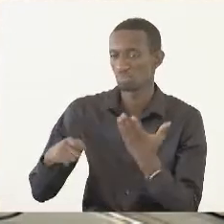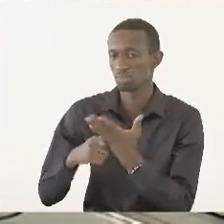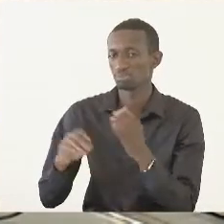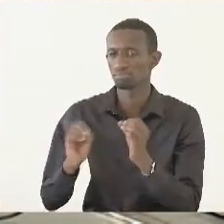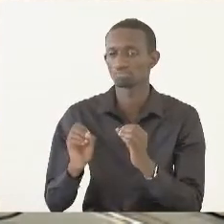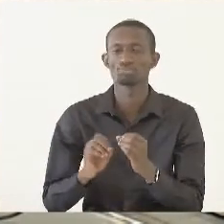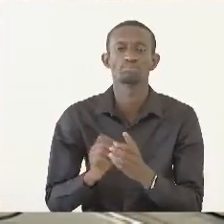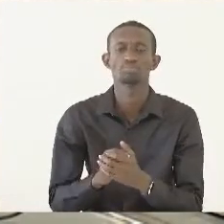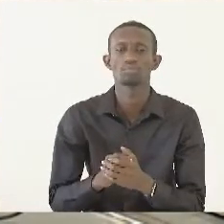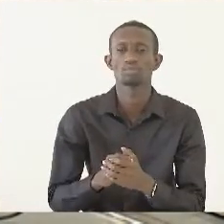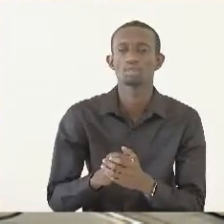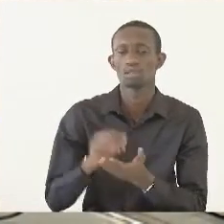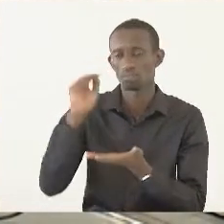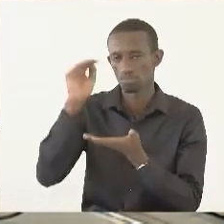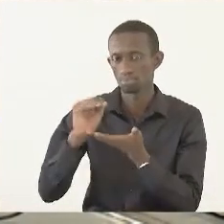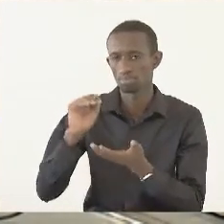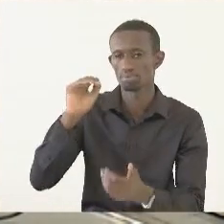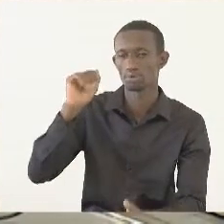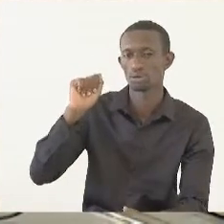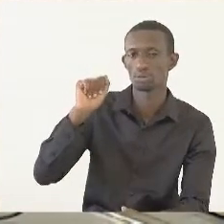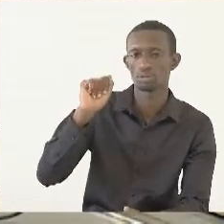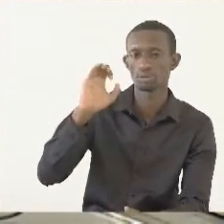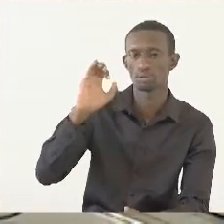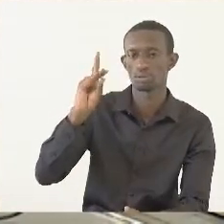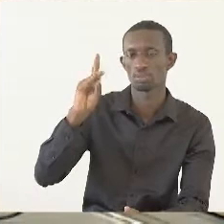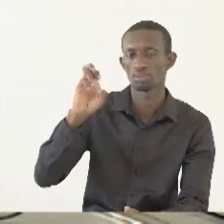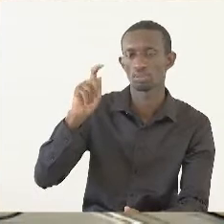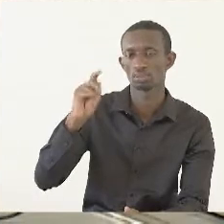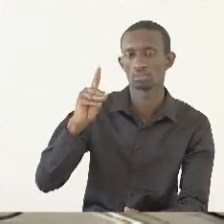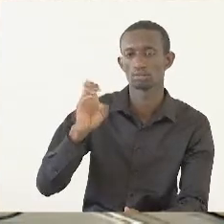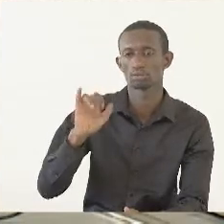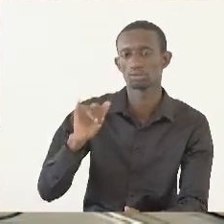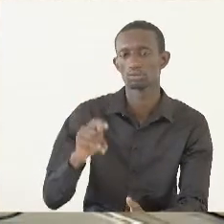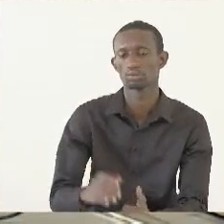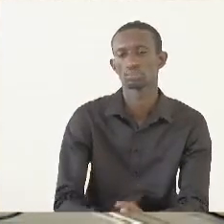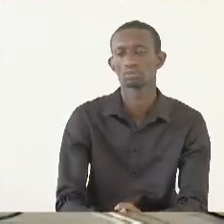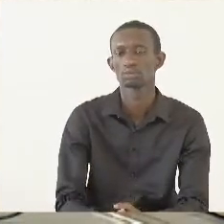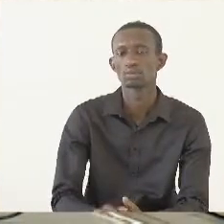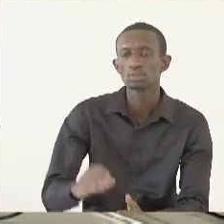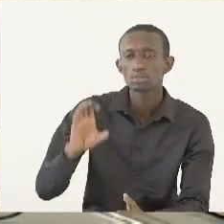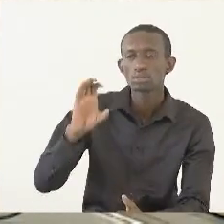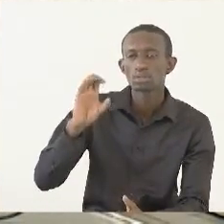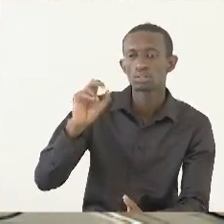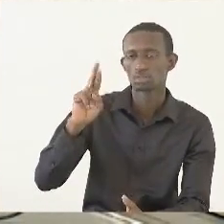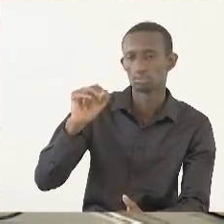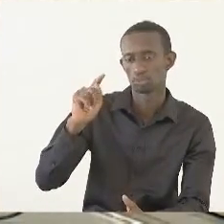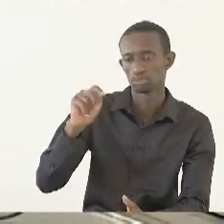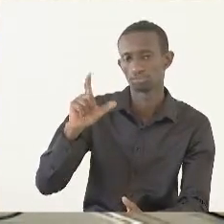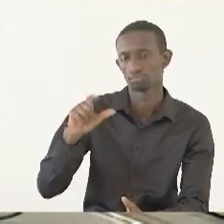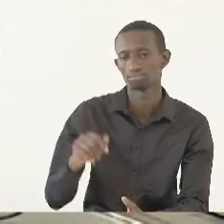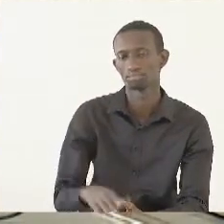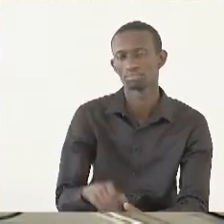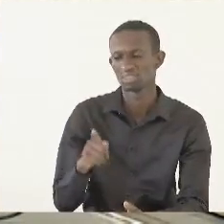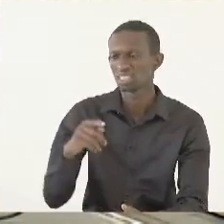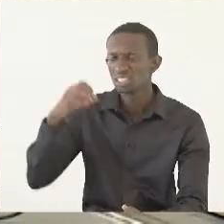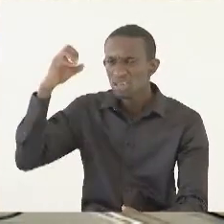Reduces the acidity of the carboxylic group. So that means electrons are entering. What